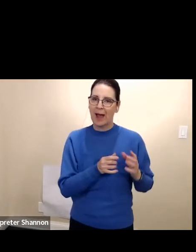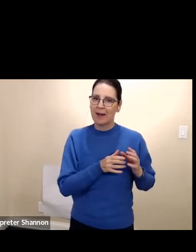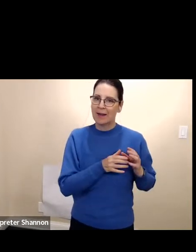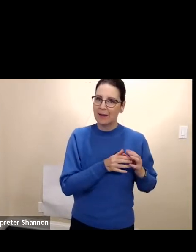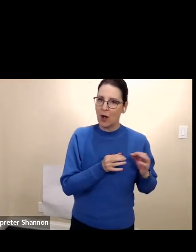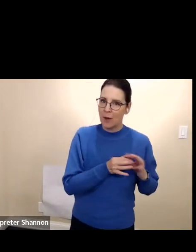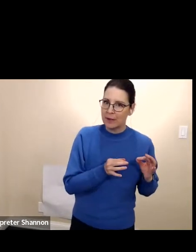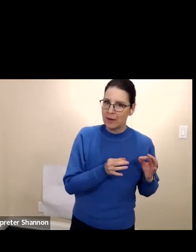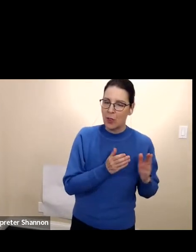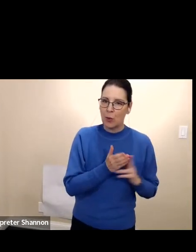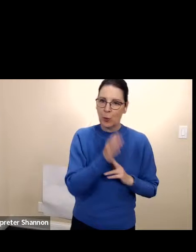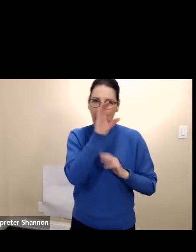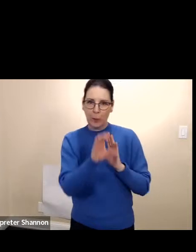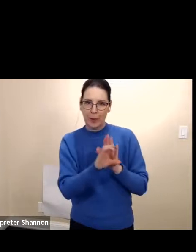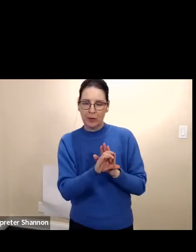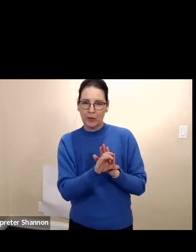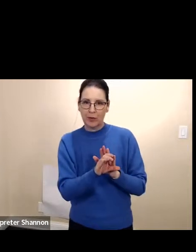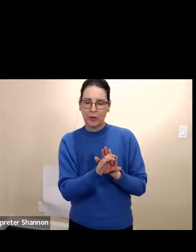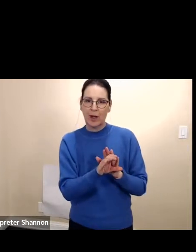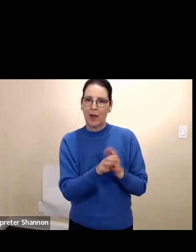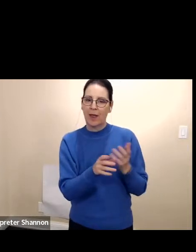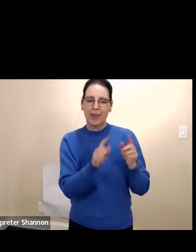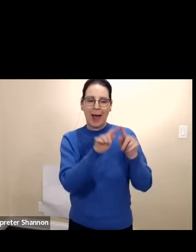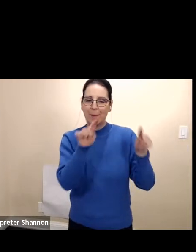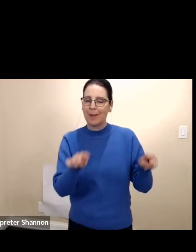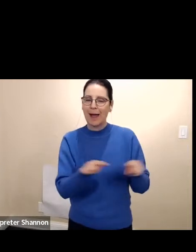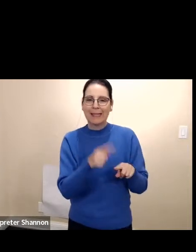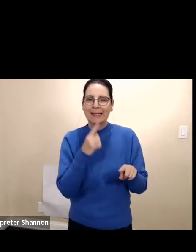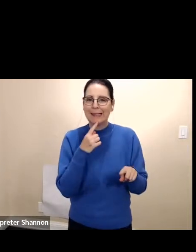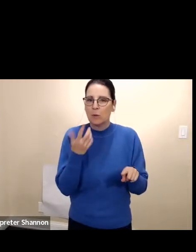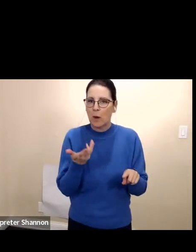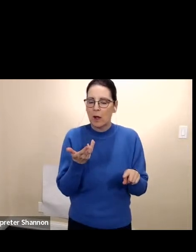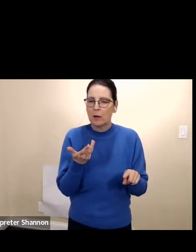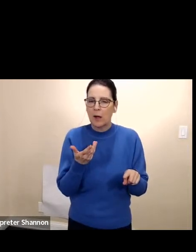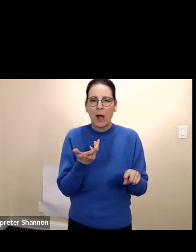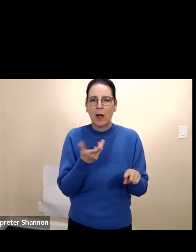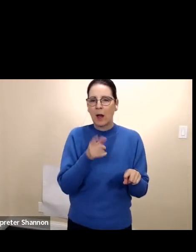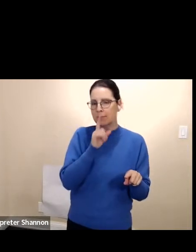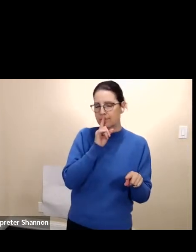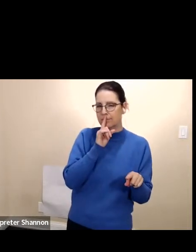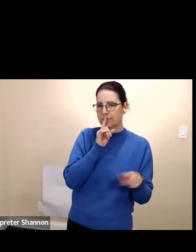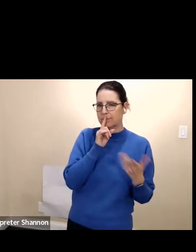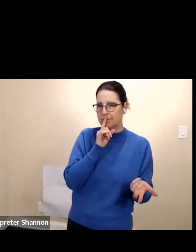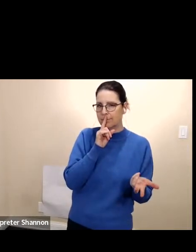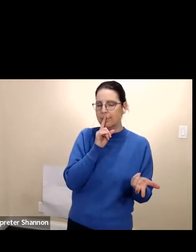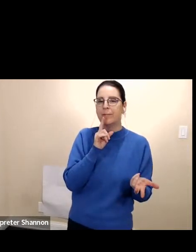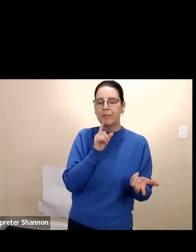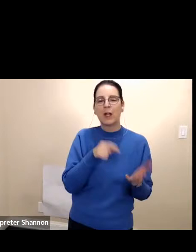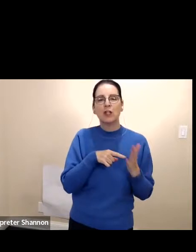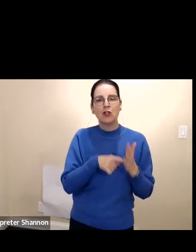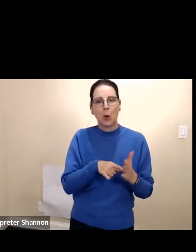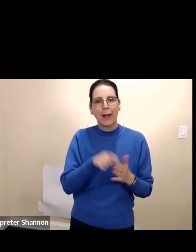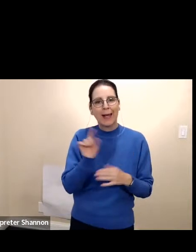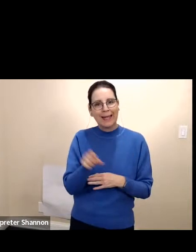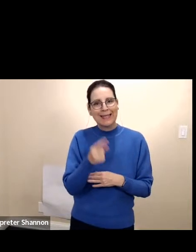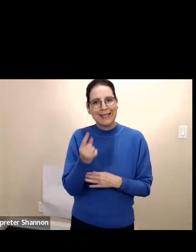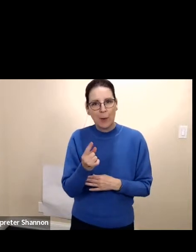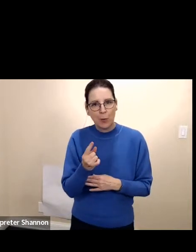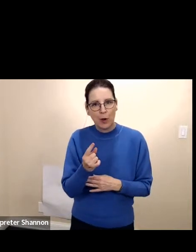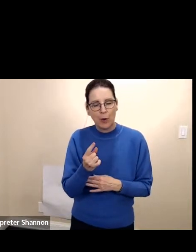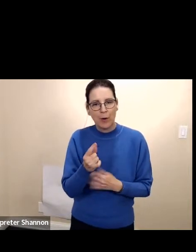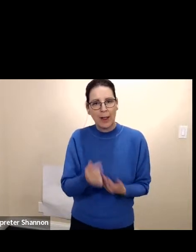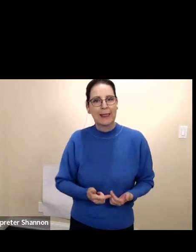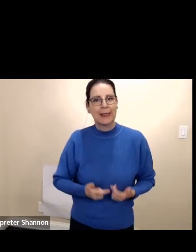told um and not and kind of inserting a contemporary living Heritage there